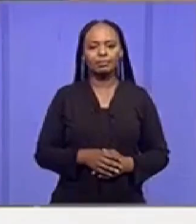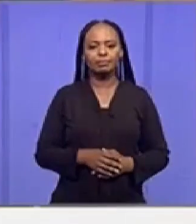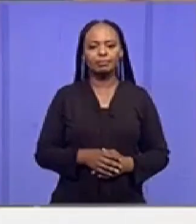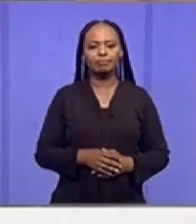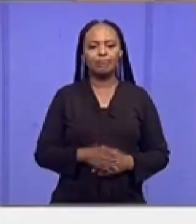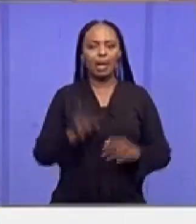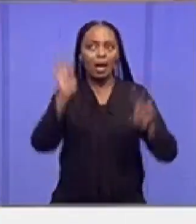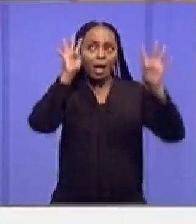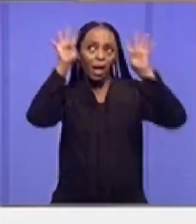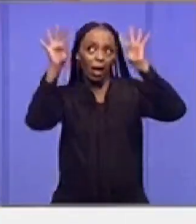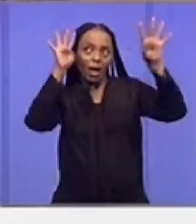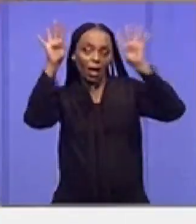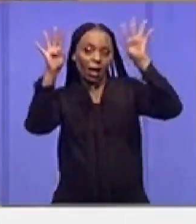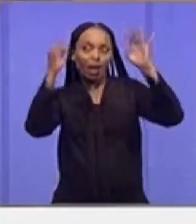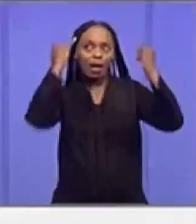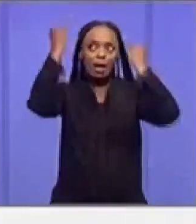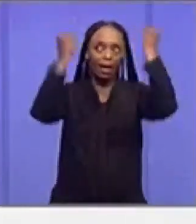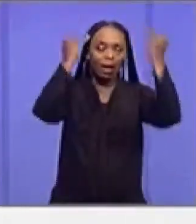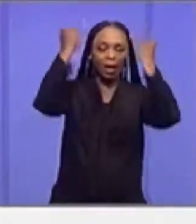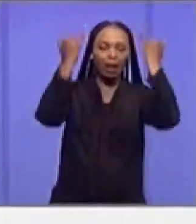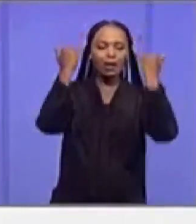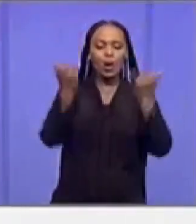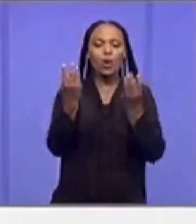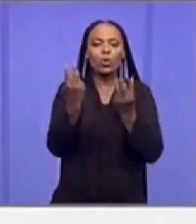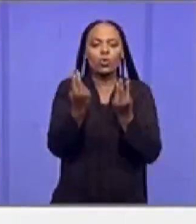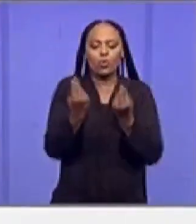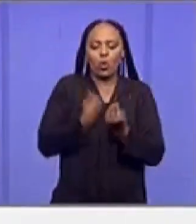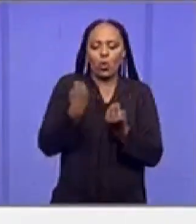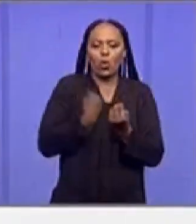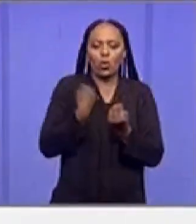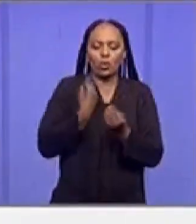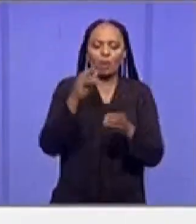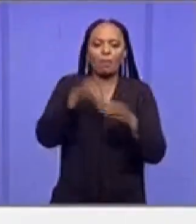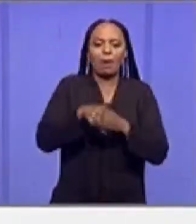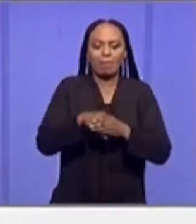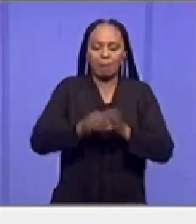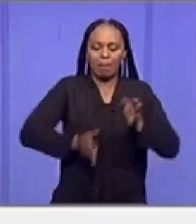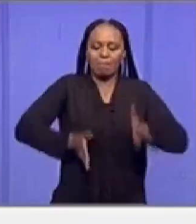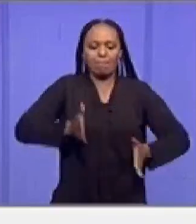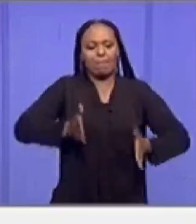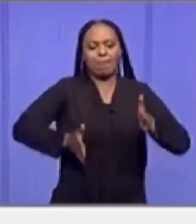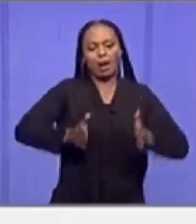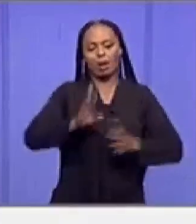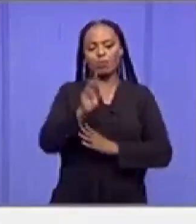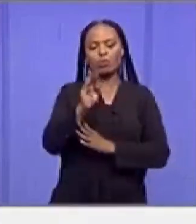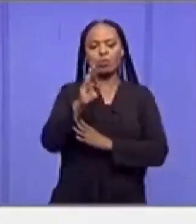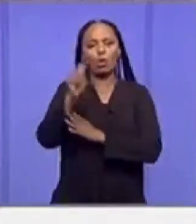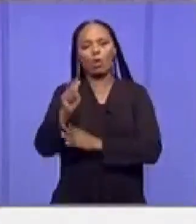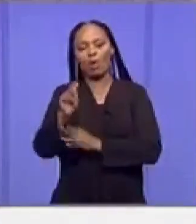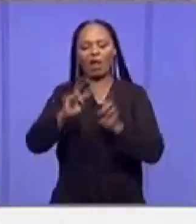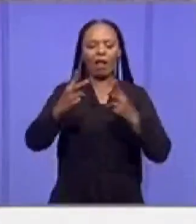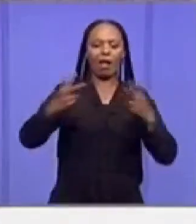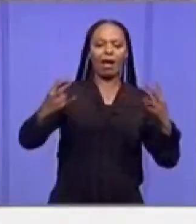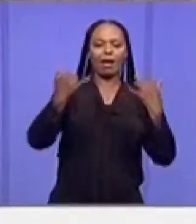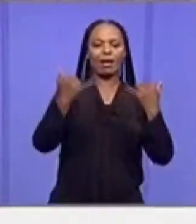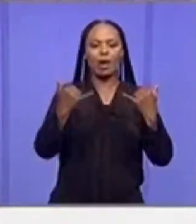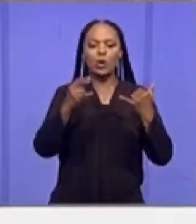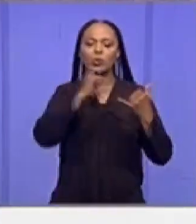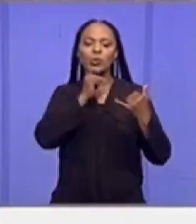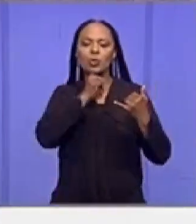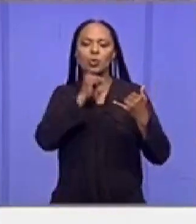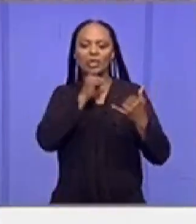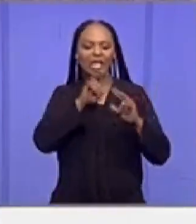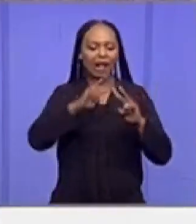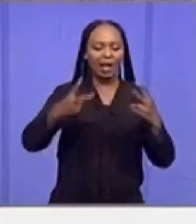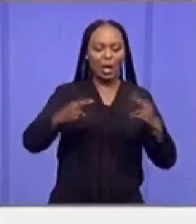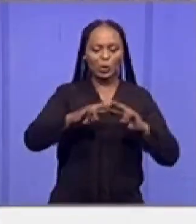Megopolo ye meswa ya lephefo baaki baswa bao ba itlhametšego diroboto go thuša ditlhotlho tšeo badudi ba lebanago le tšona magareng ga ditlhotlho